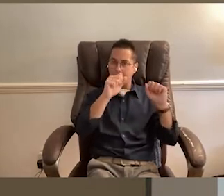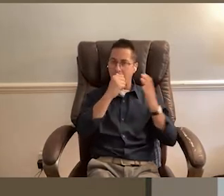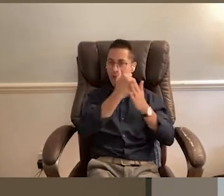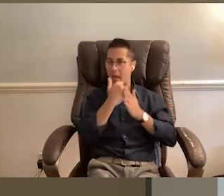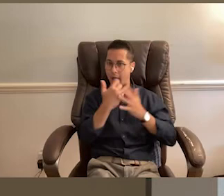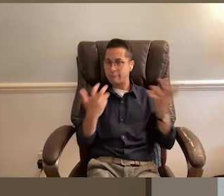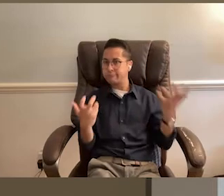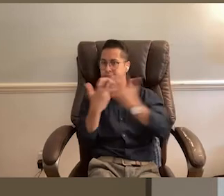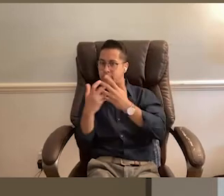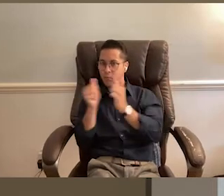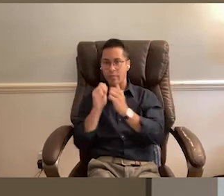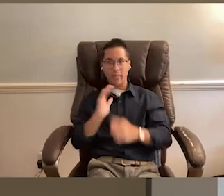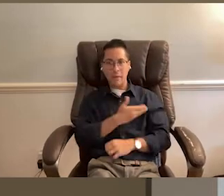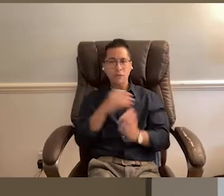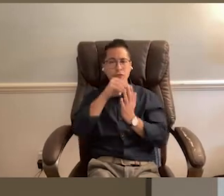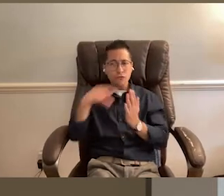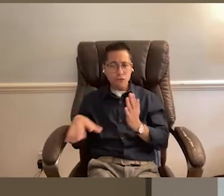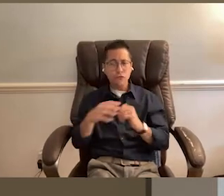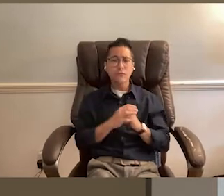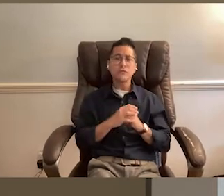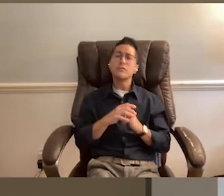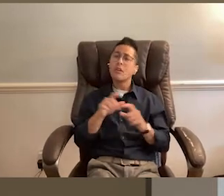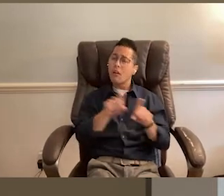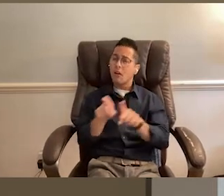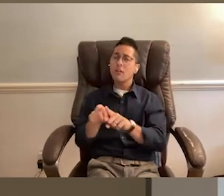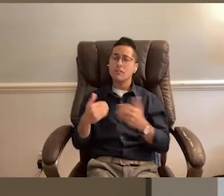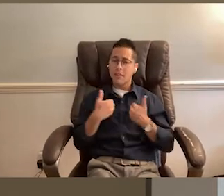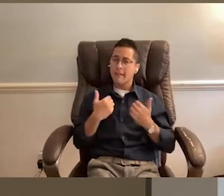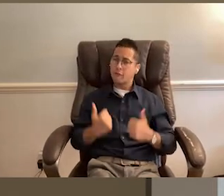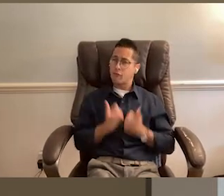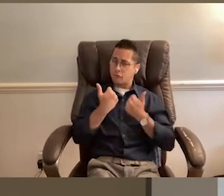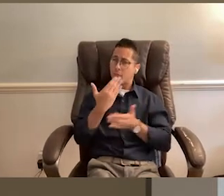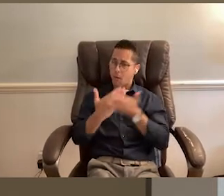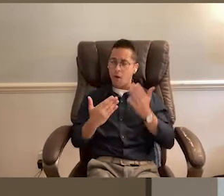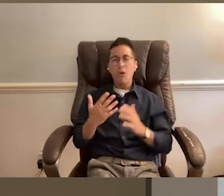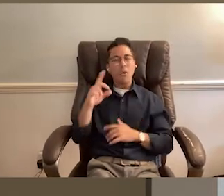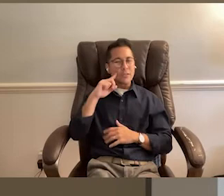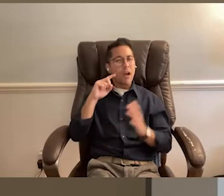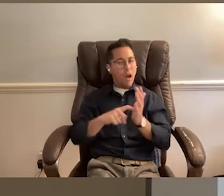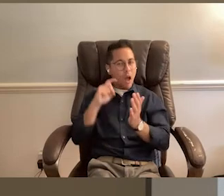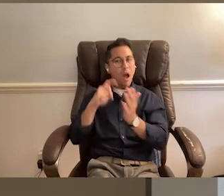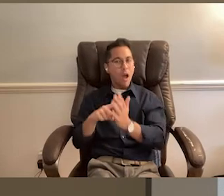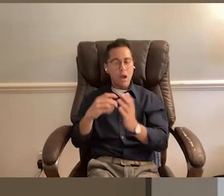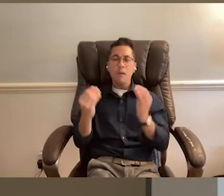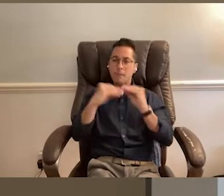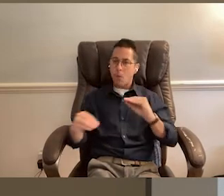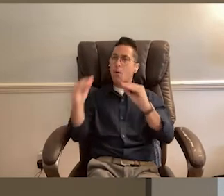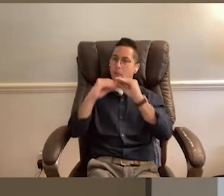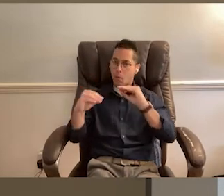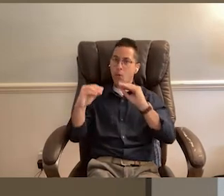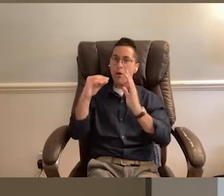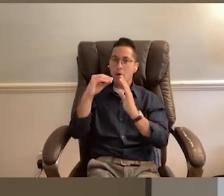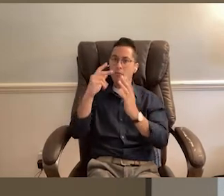like is this gives us kind of the leg up on continuing to support our students, whether it's through other ARC Jacksonville programs, our